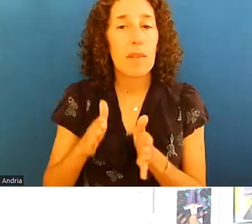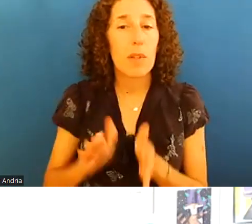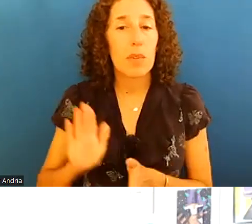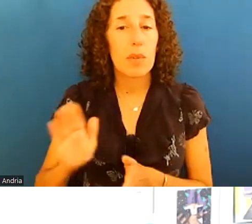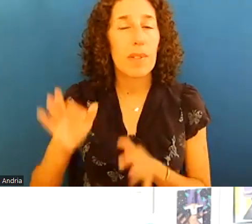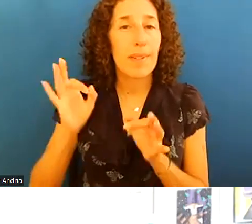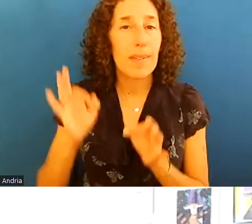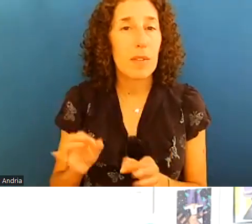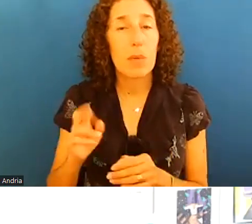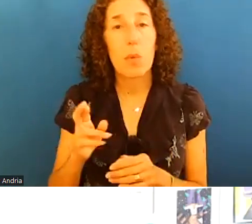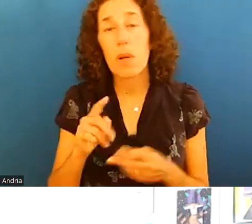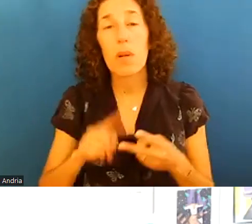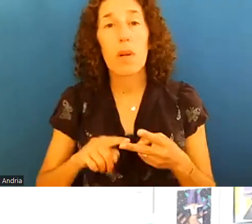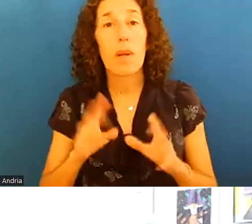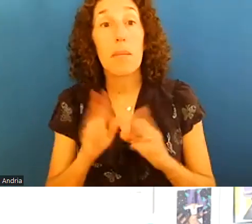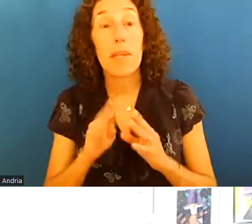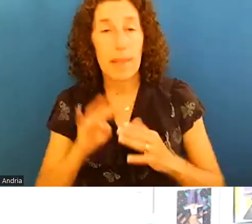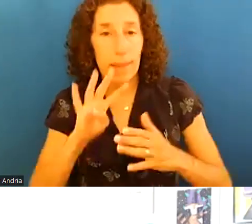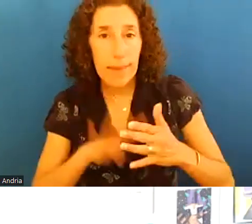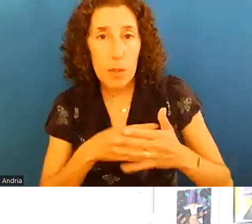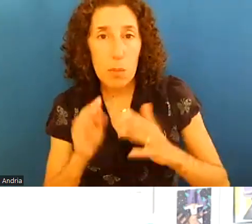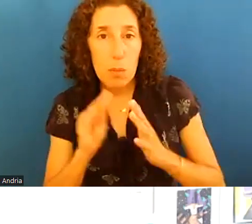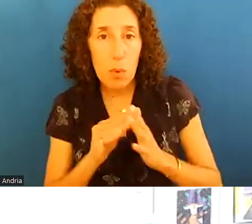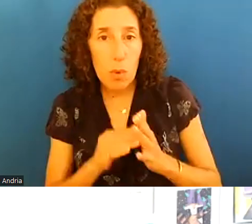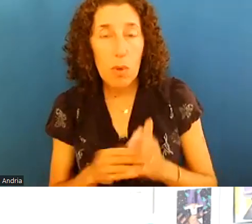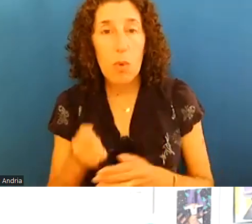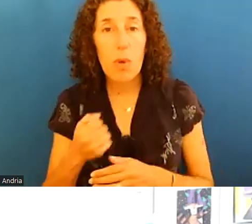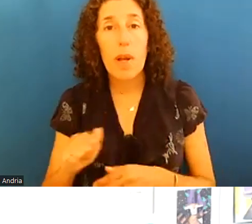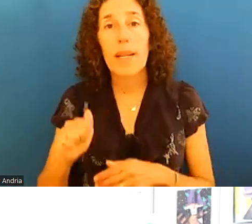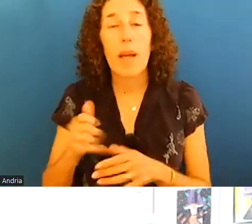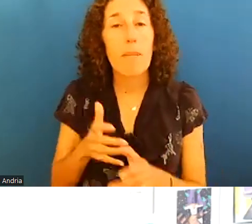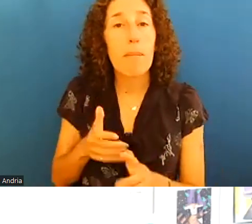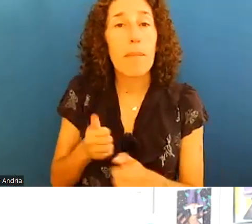meetings and giving the updates on the process for the court.